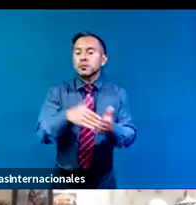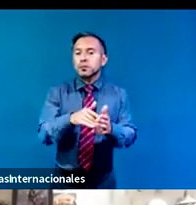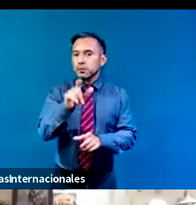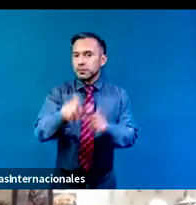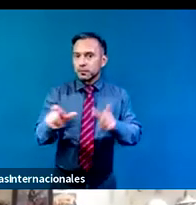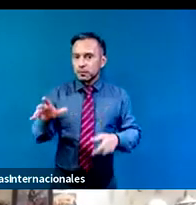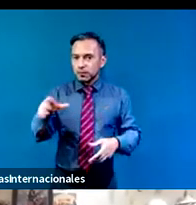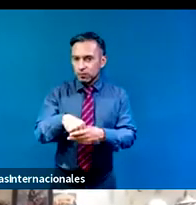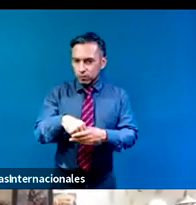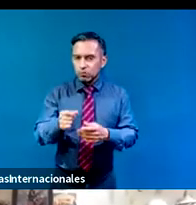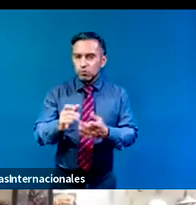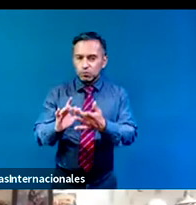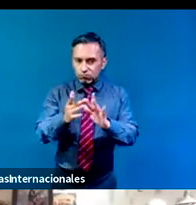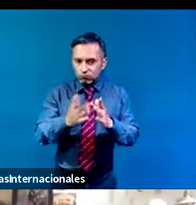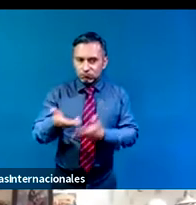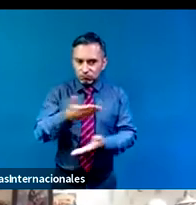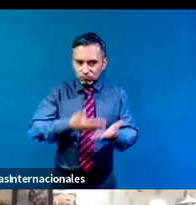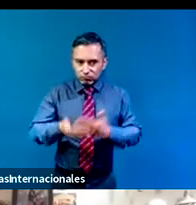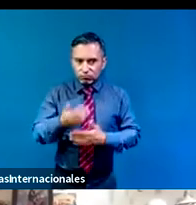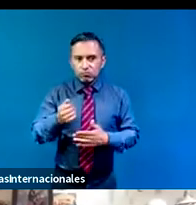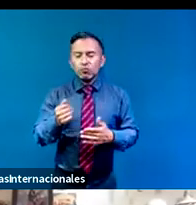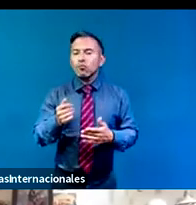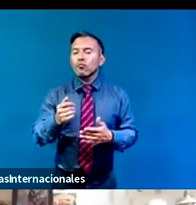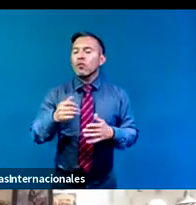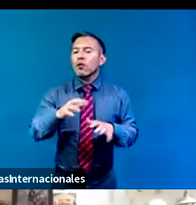sectors and from all